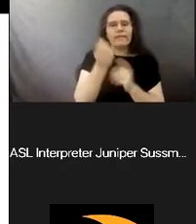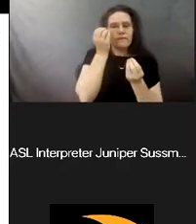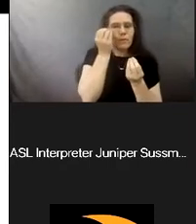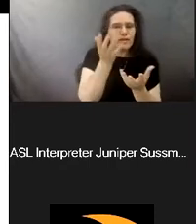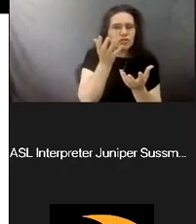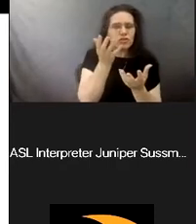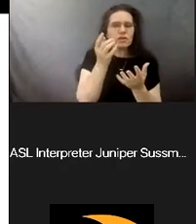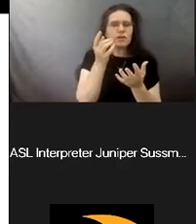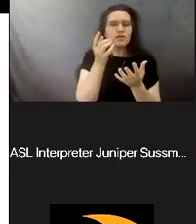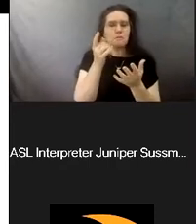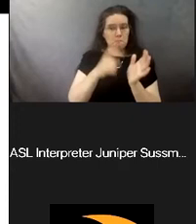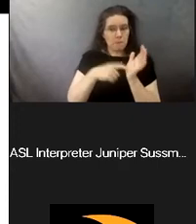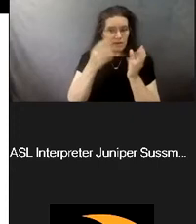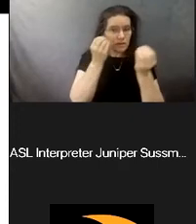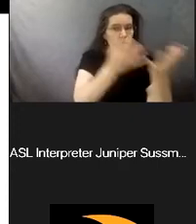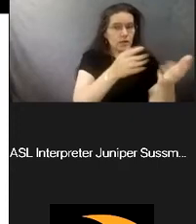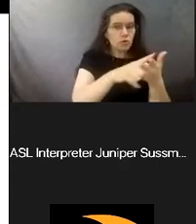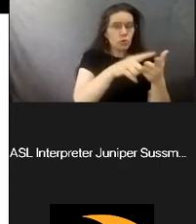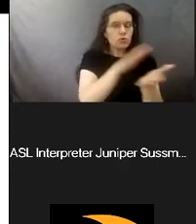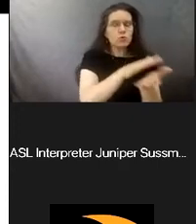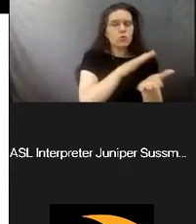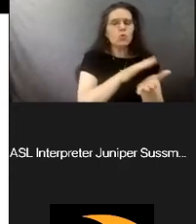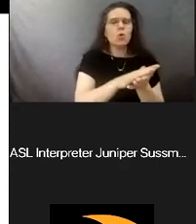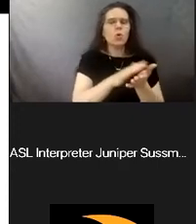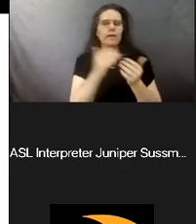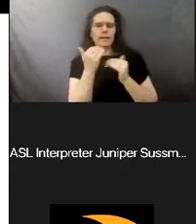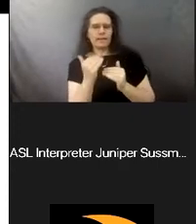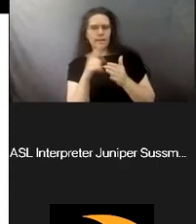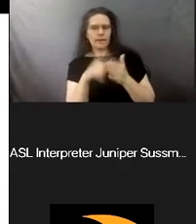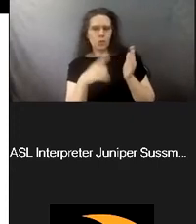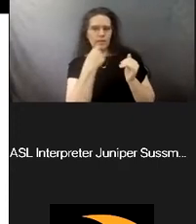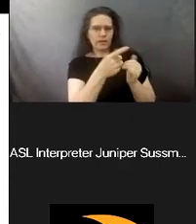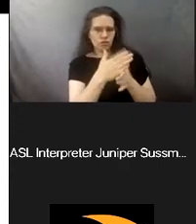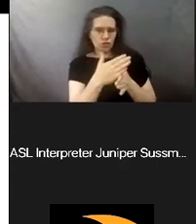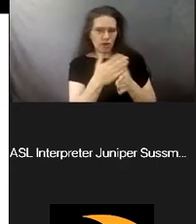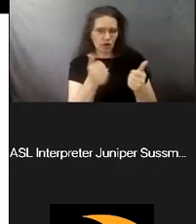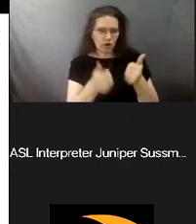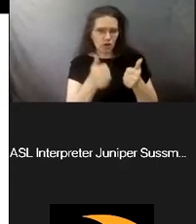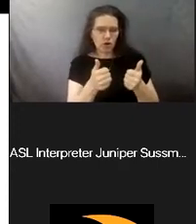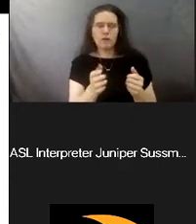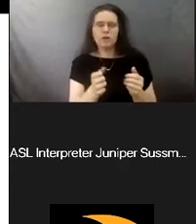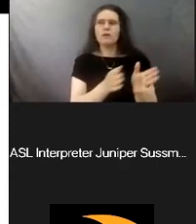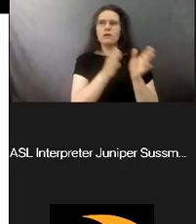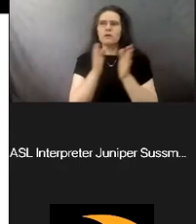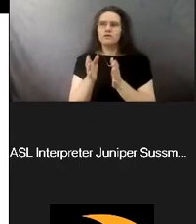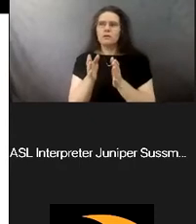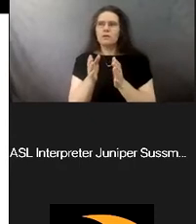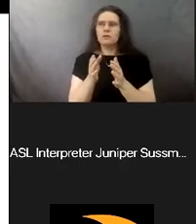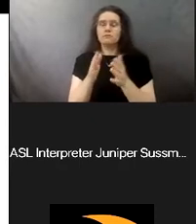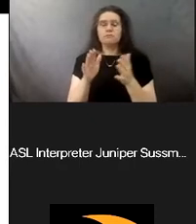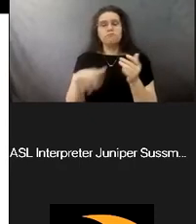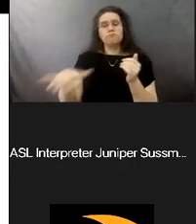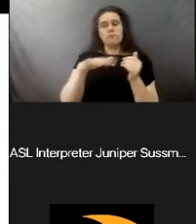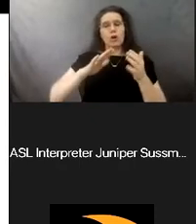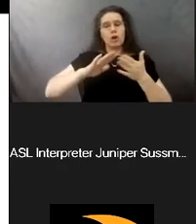to explain what their needs are? The circumstances of the local community and